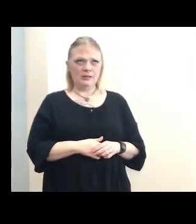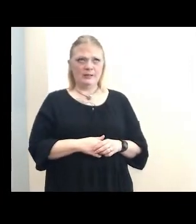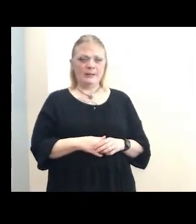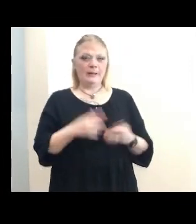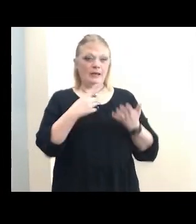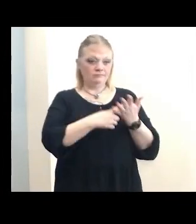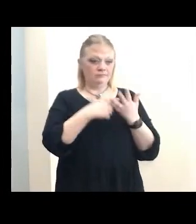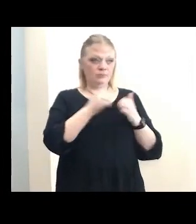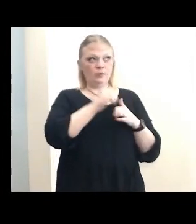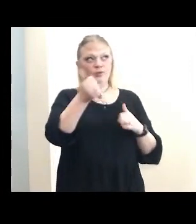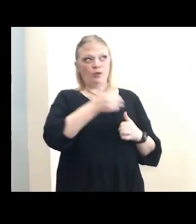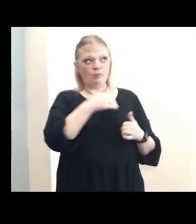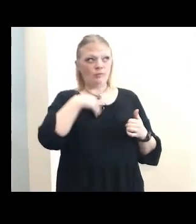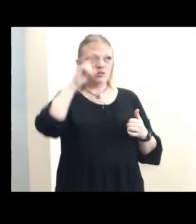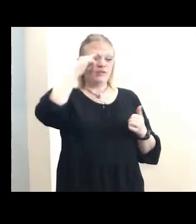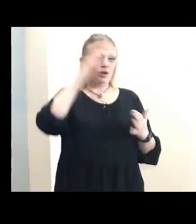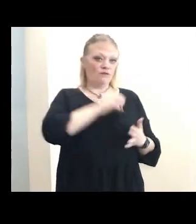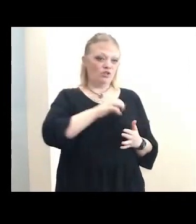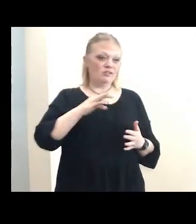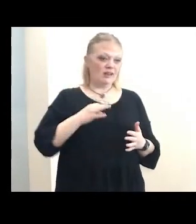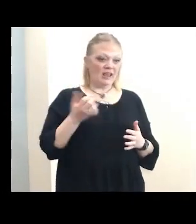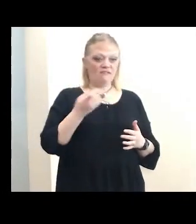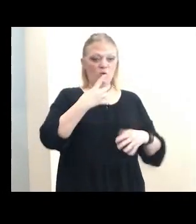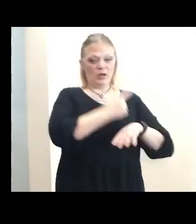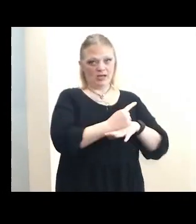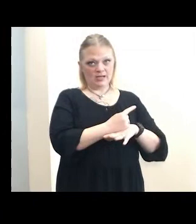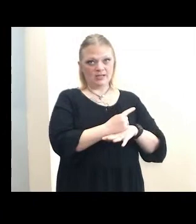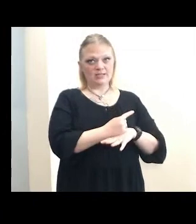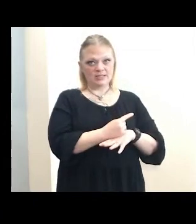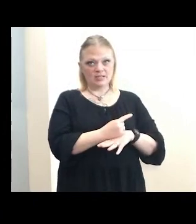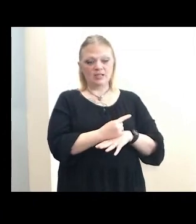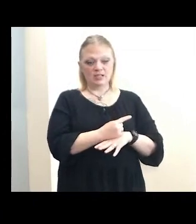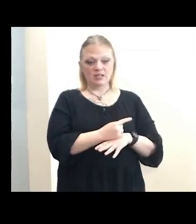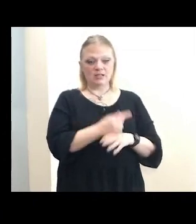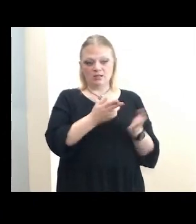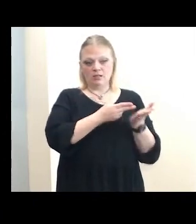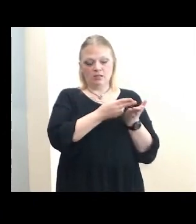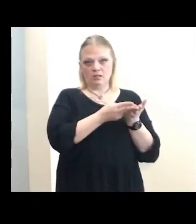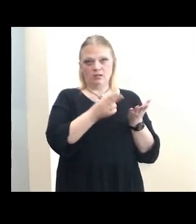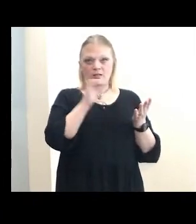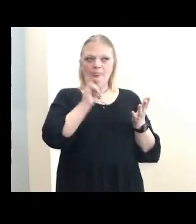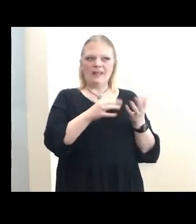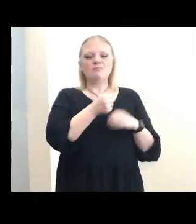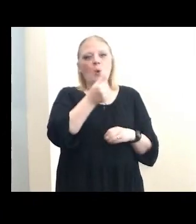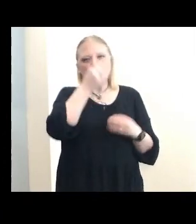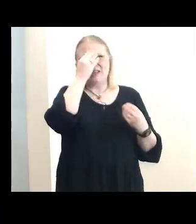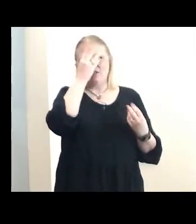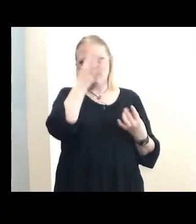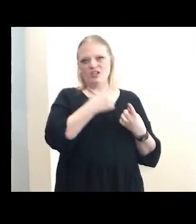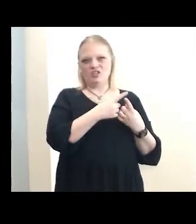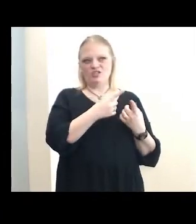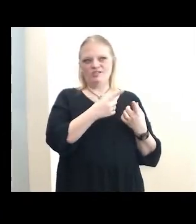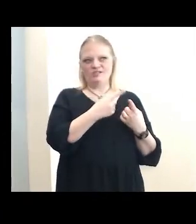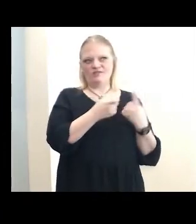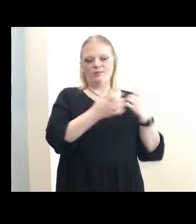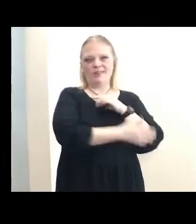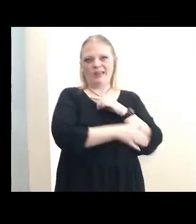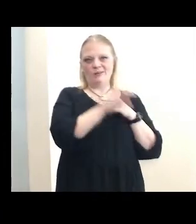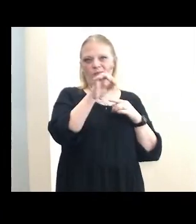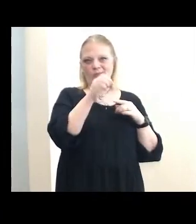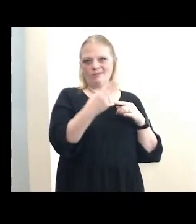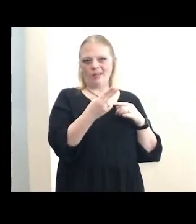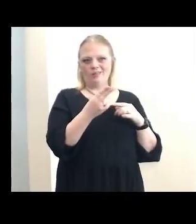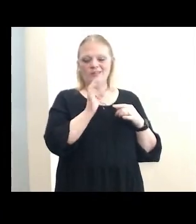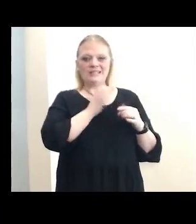I've talked with other members of the governor's staff in the last few days. And that's truthfully where we get most of our information from the County Department of Health, is from